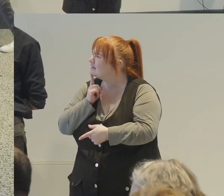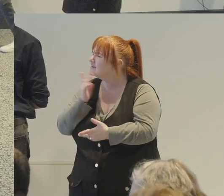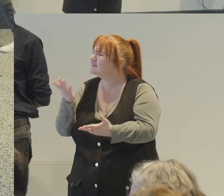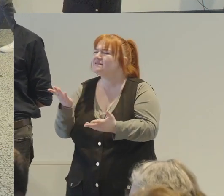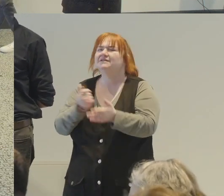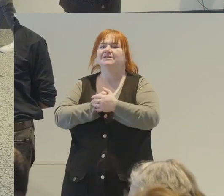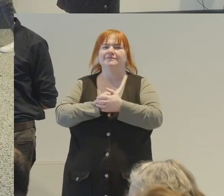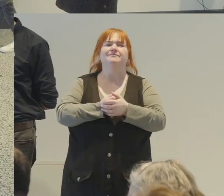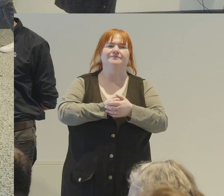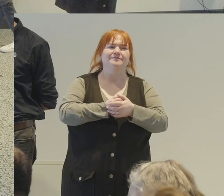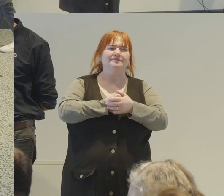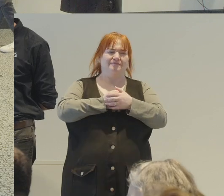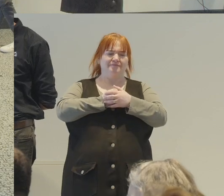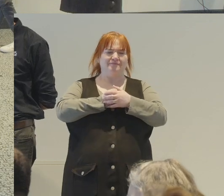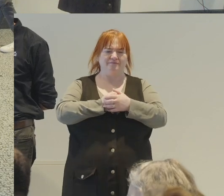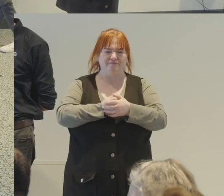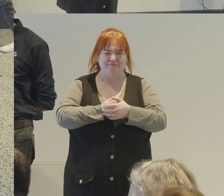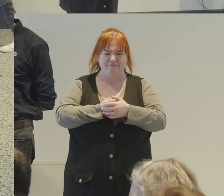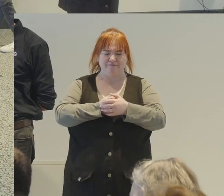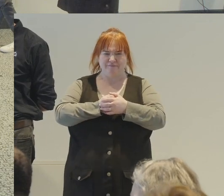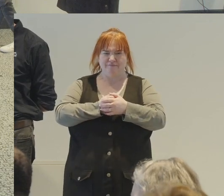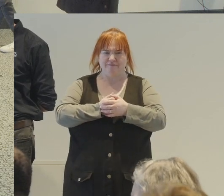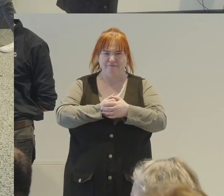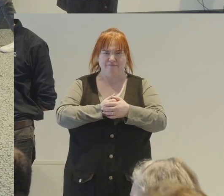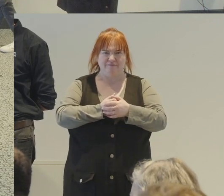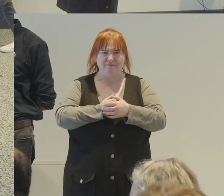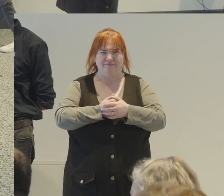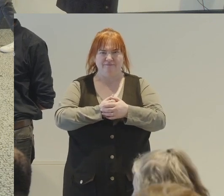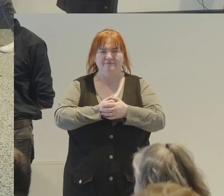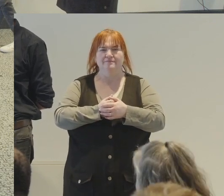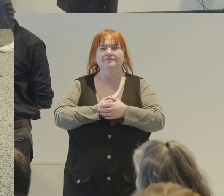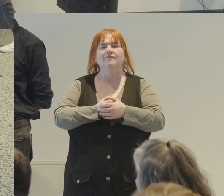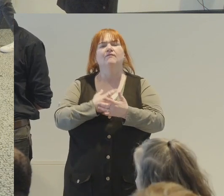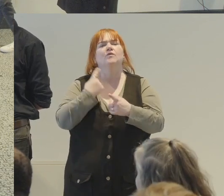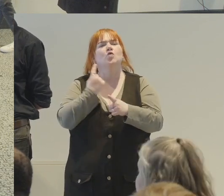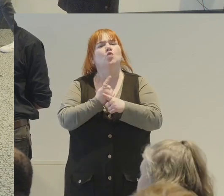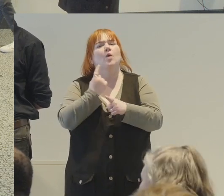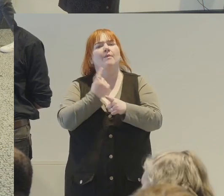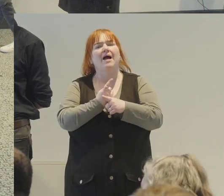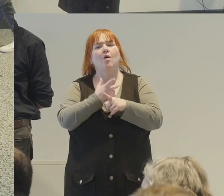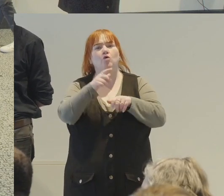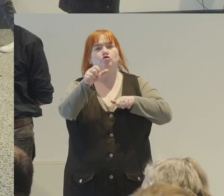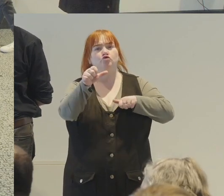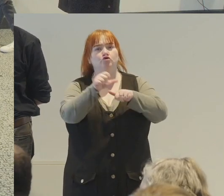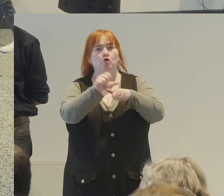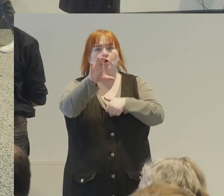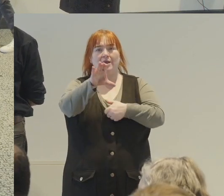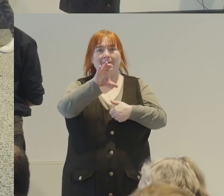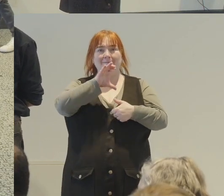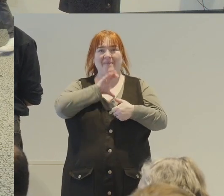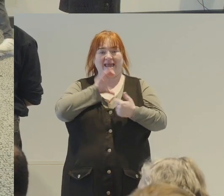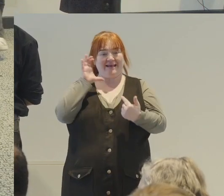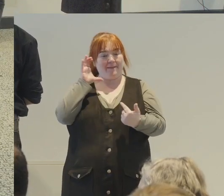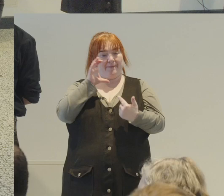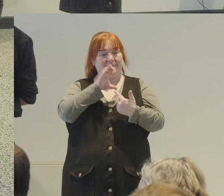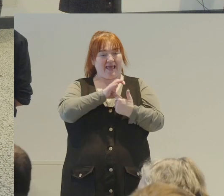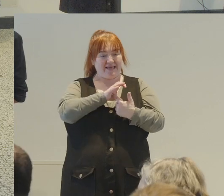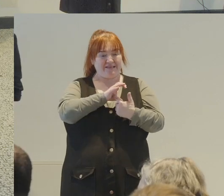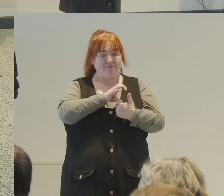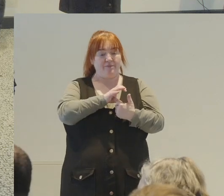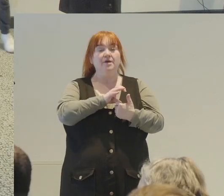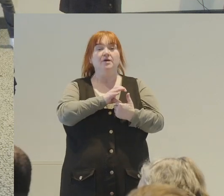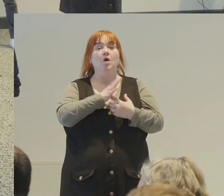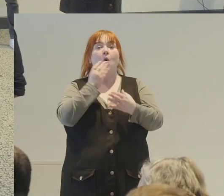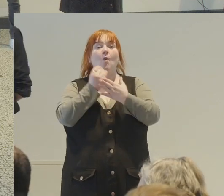definitely. So for a short paid placement scheme that's got the opportunity for an access